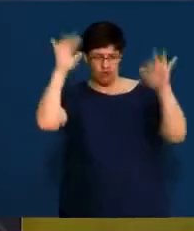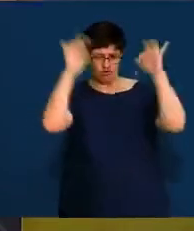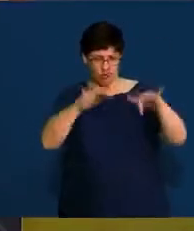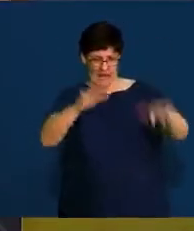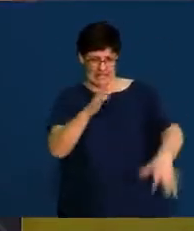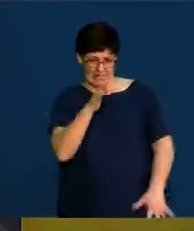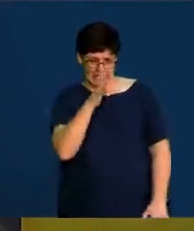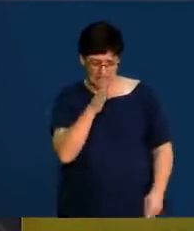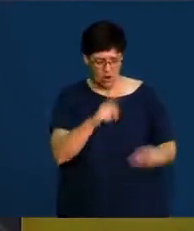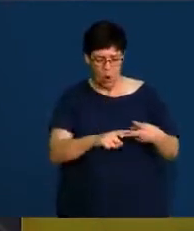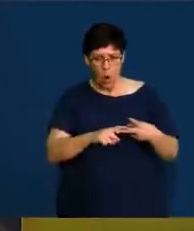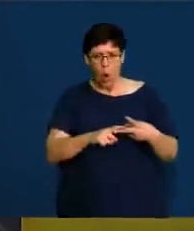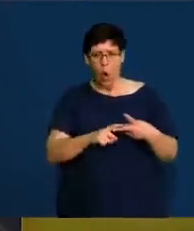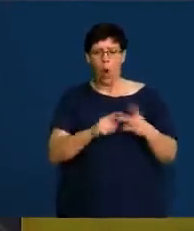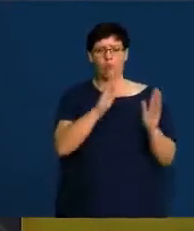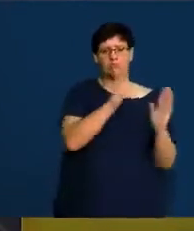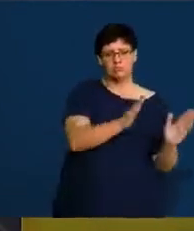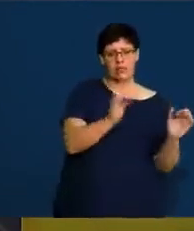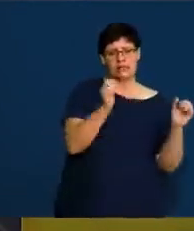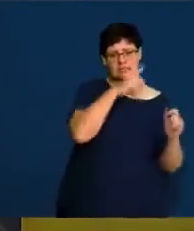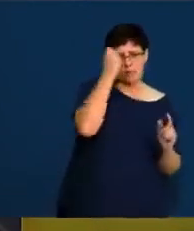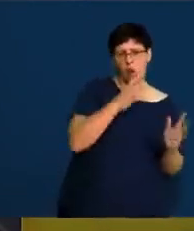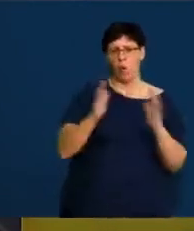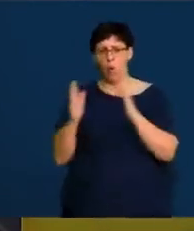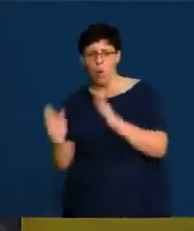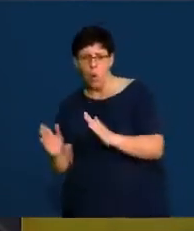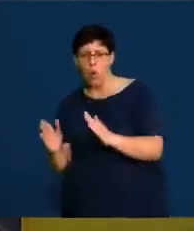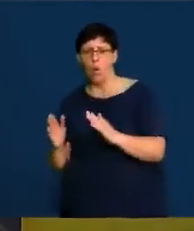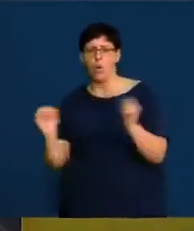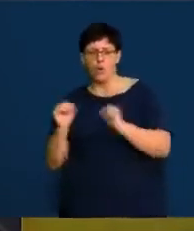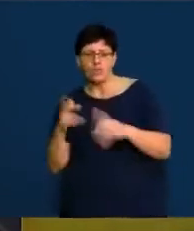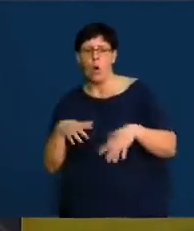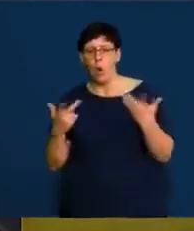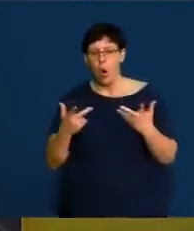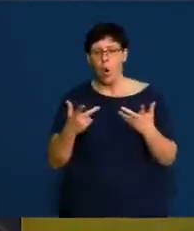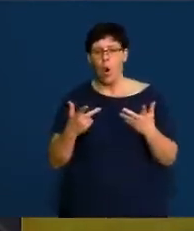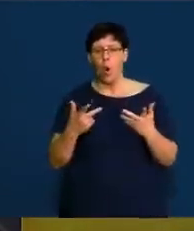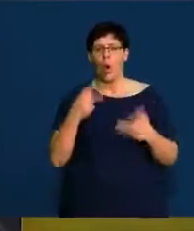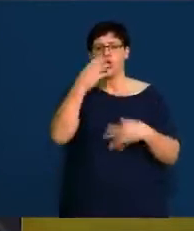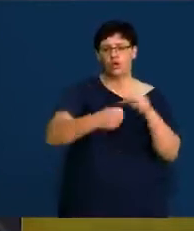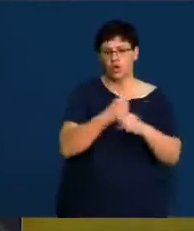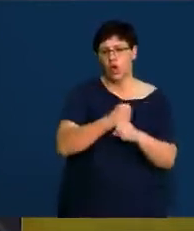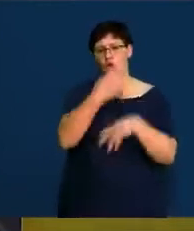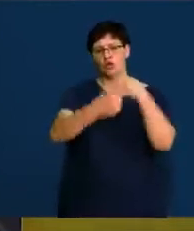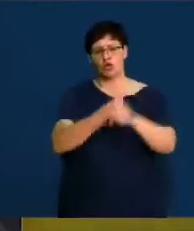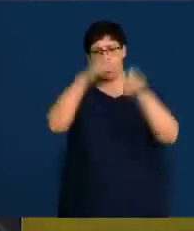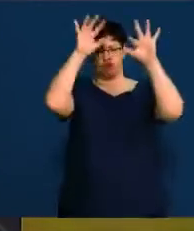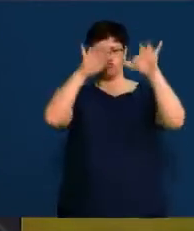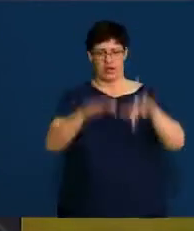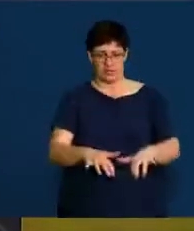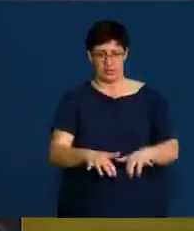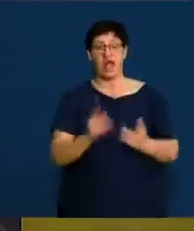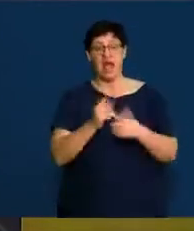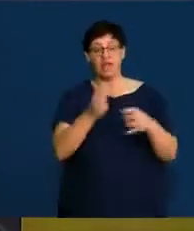a seasonal or annual rainfall? What does this mean? If you were able to reference the